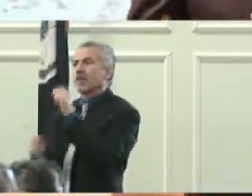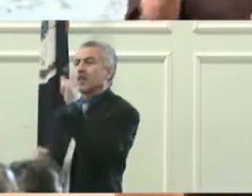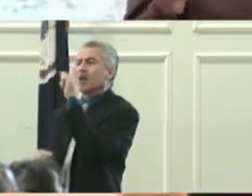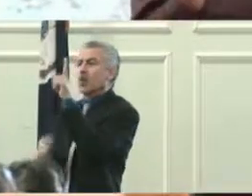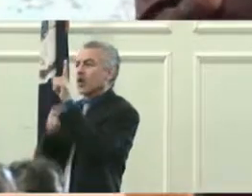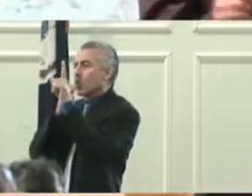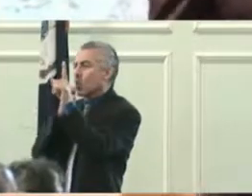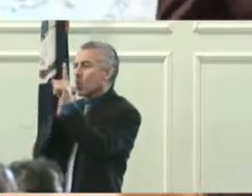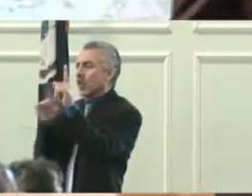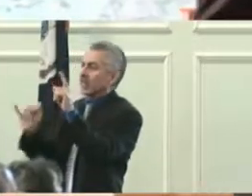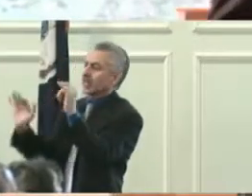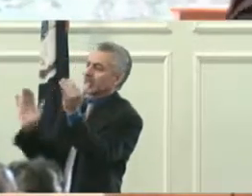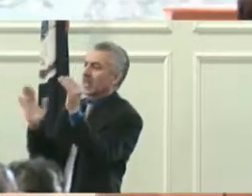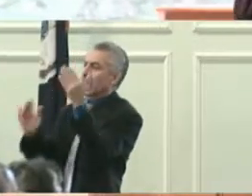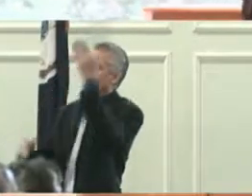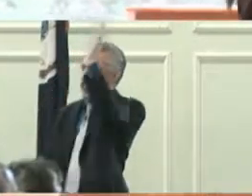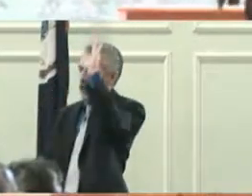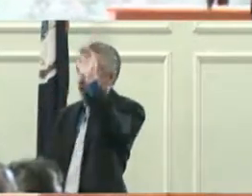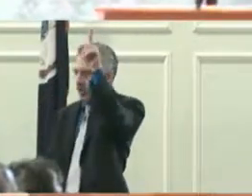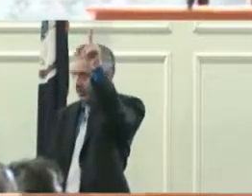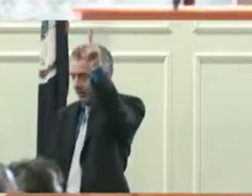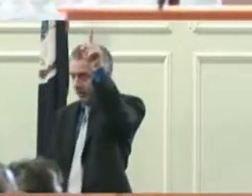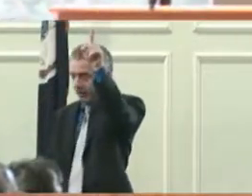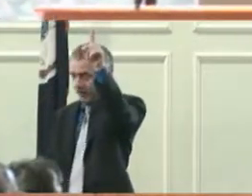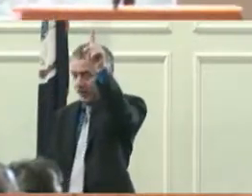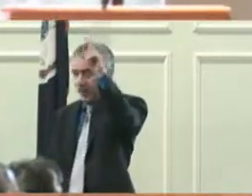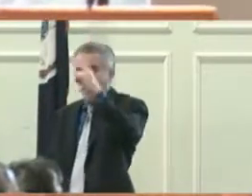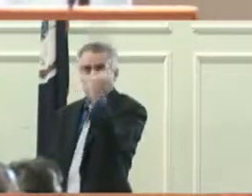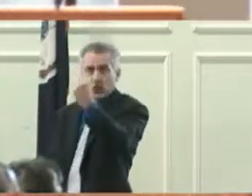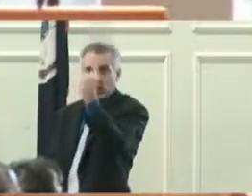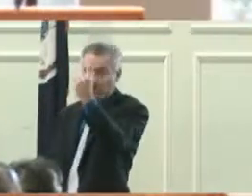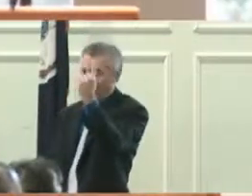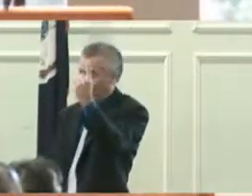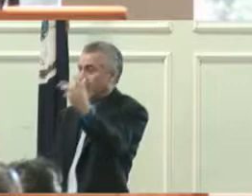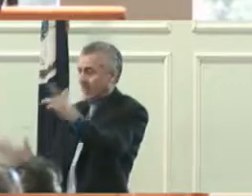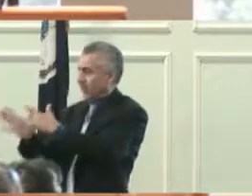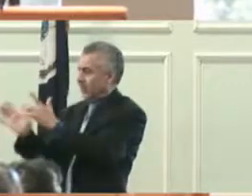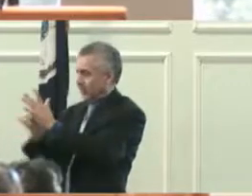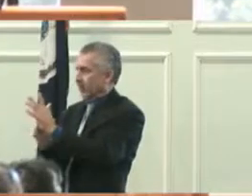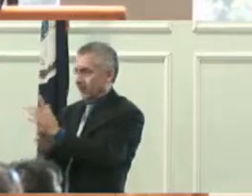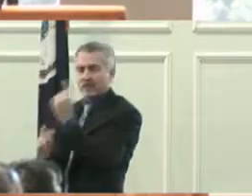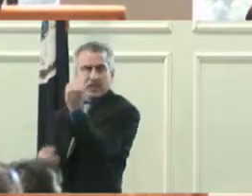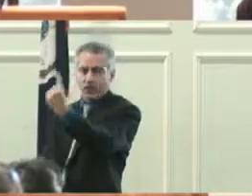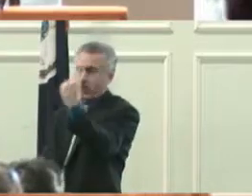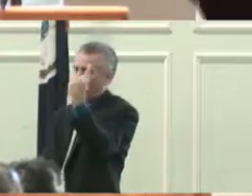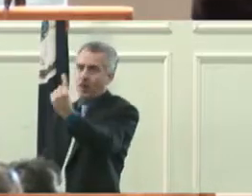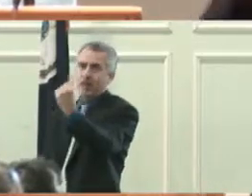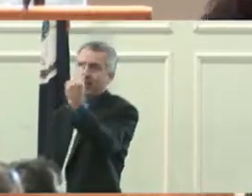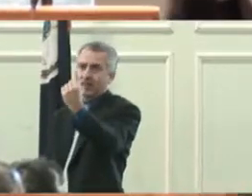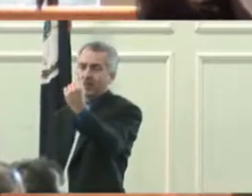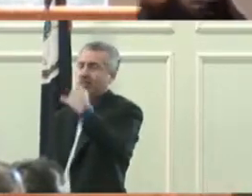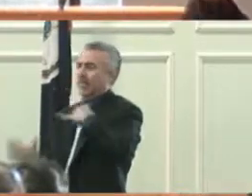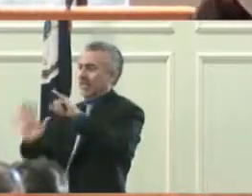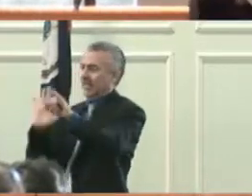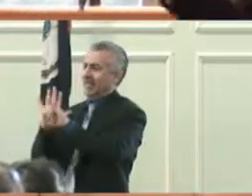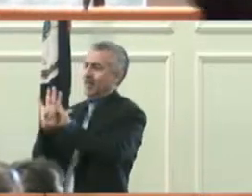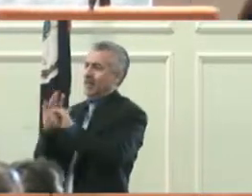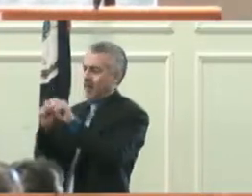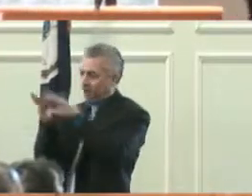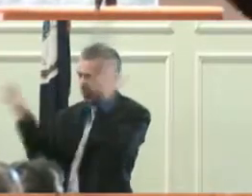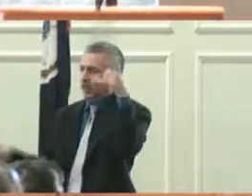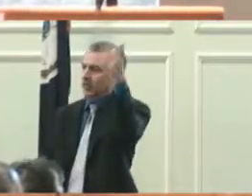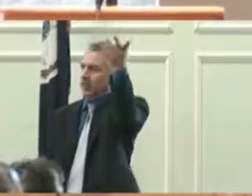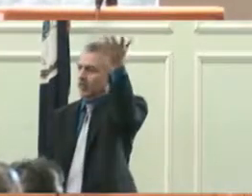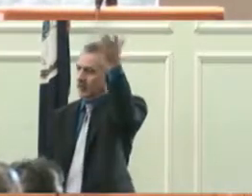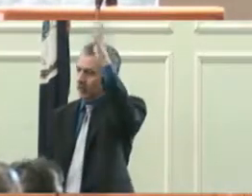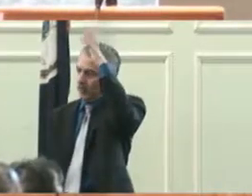is like God. And the only one who is like God is Jesus Christ. The only one that identifies fully with